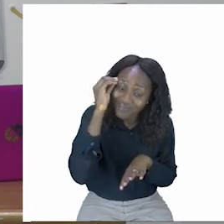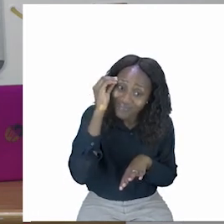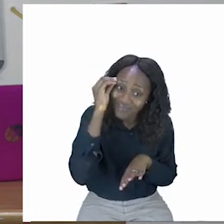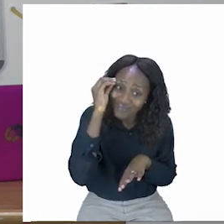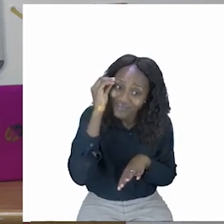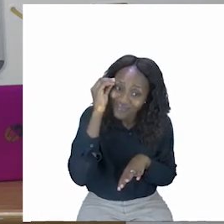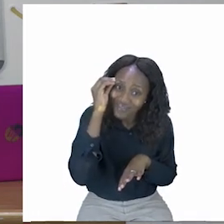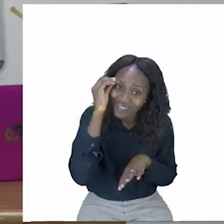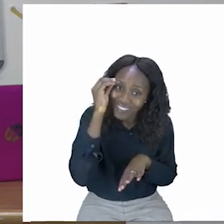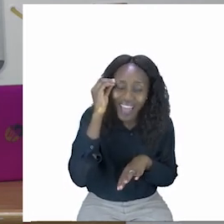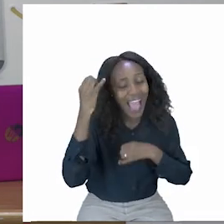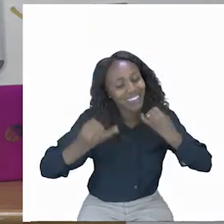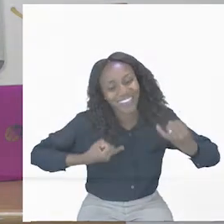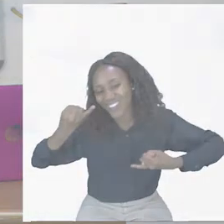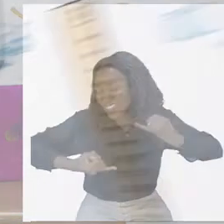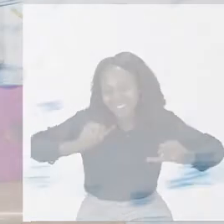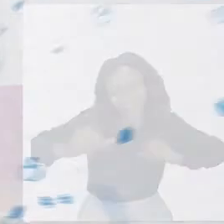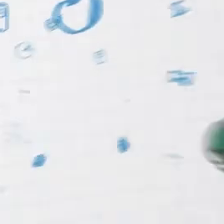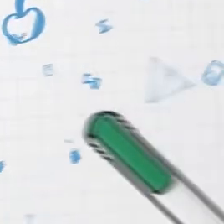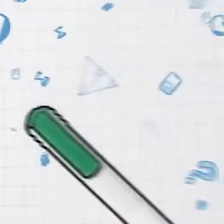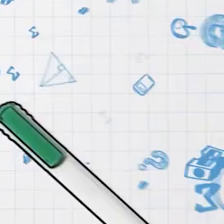have fun.